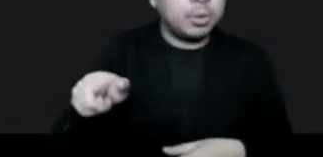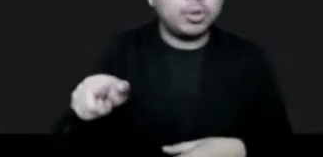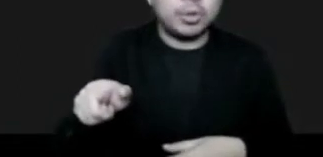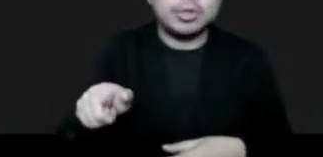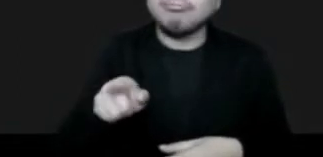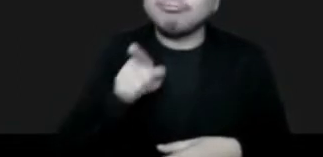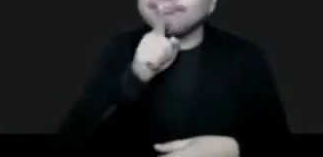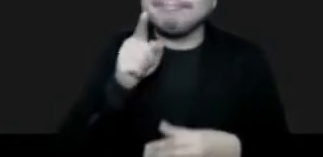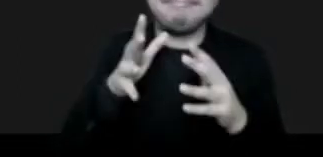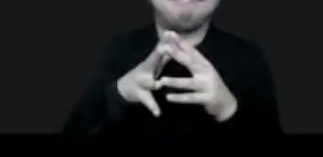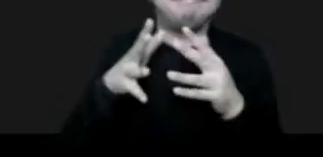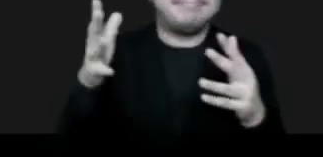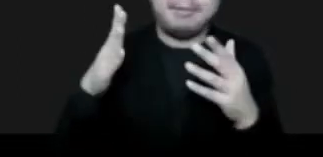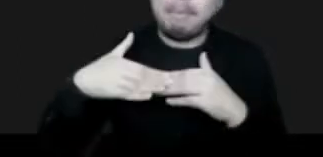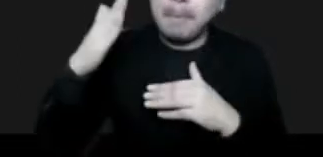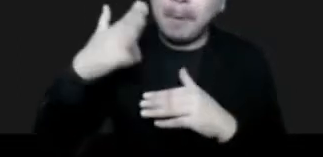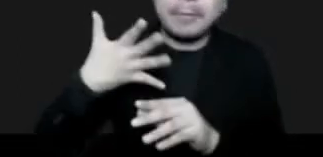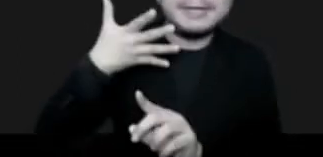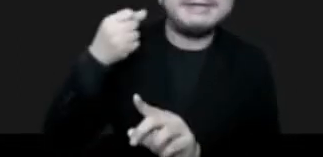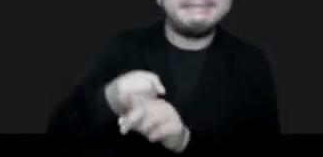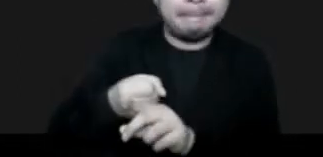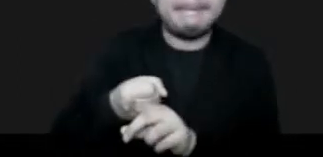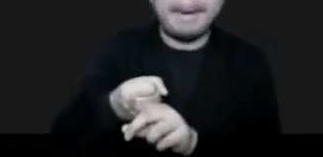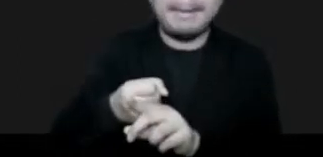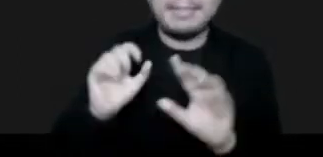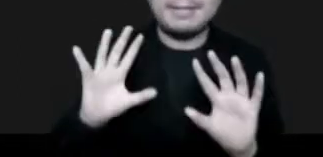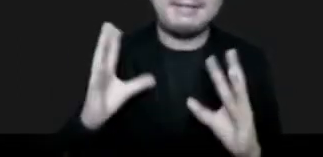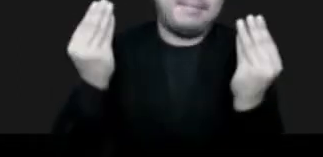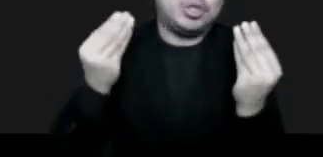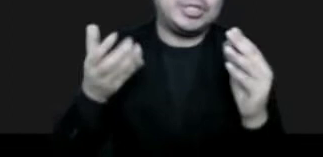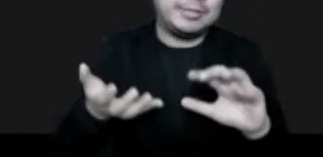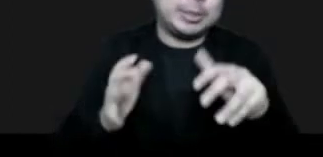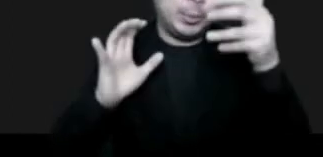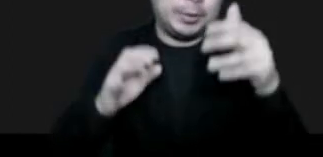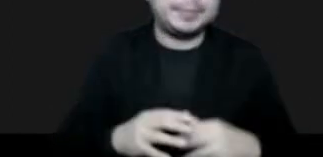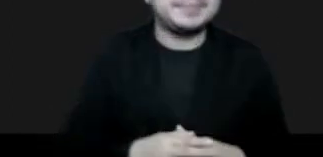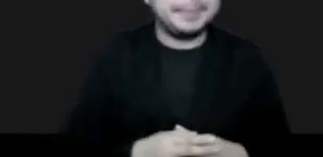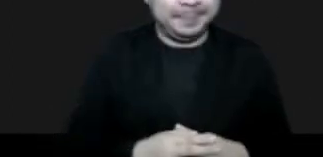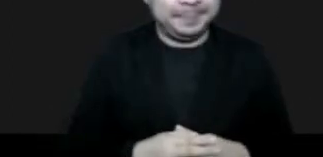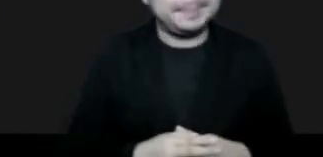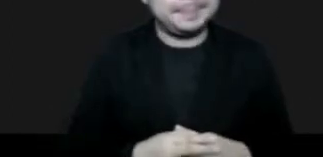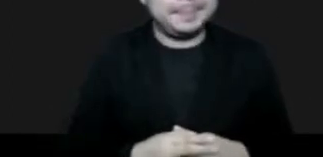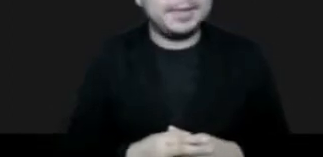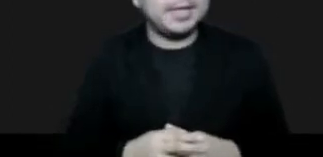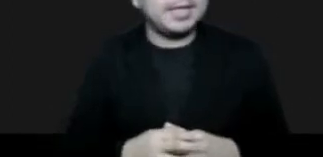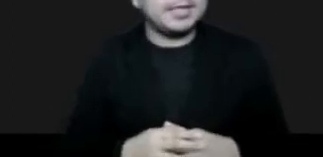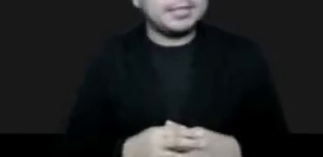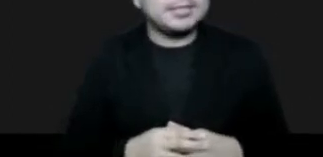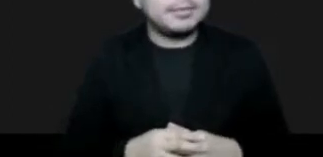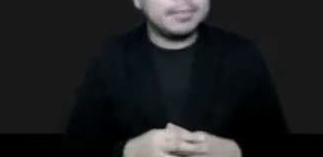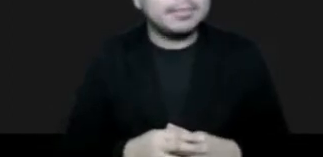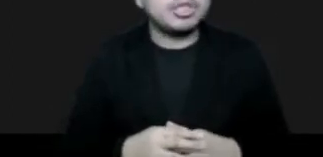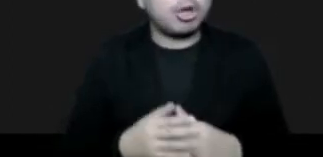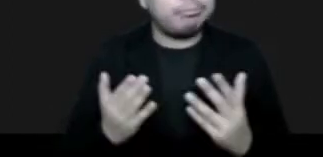disproportionately more at a risk in situation of hazards. And imagine a person who has hearing impairment, and people